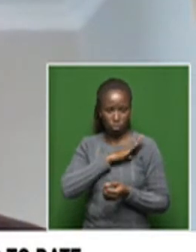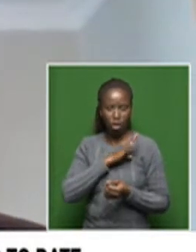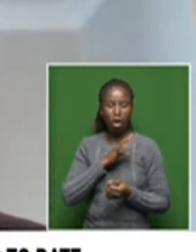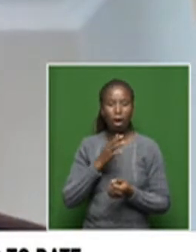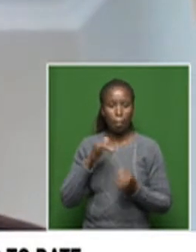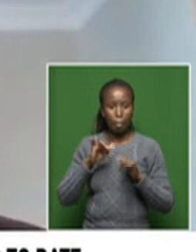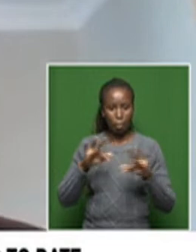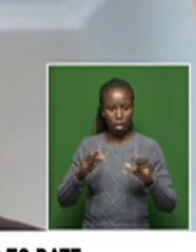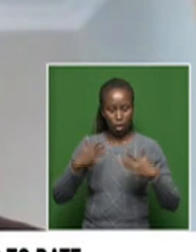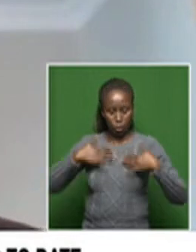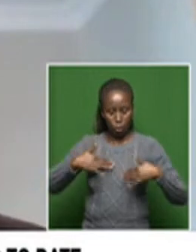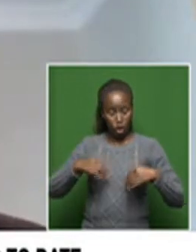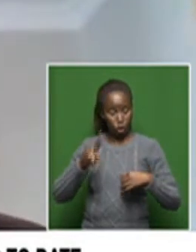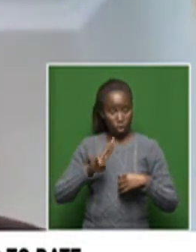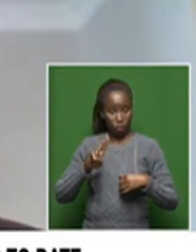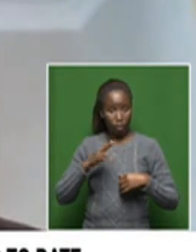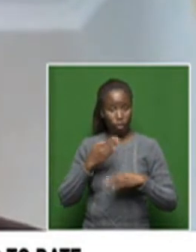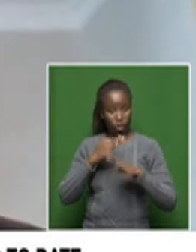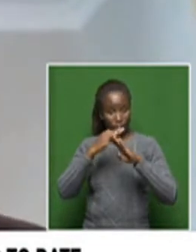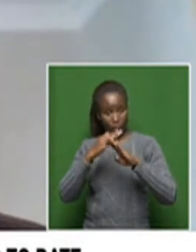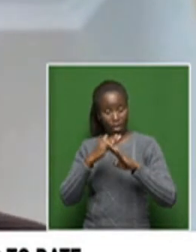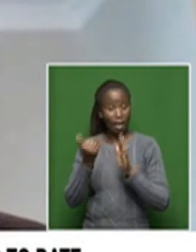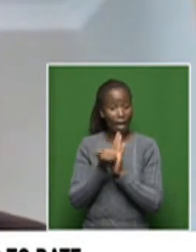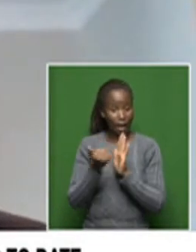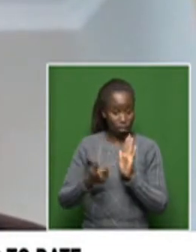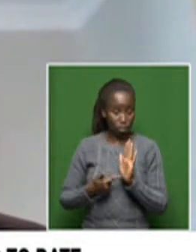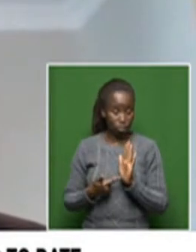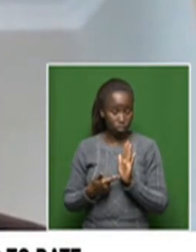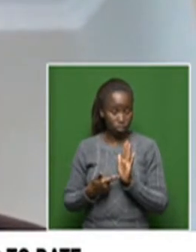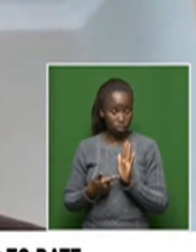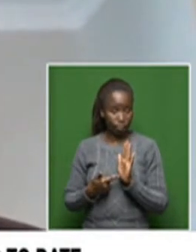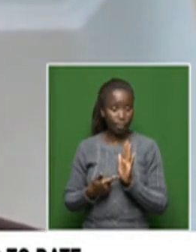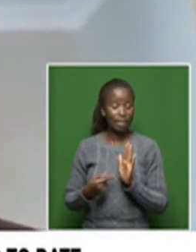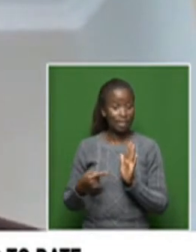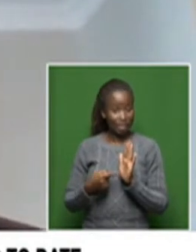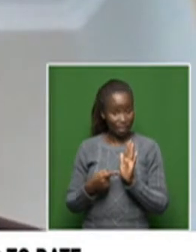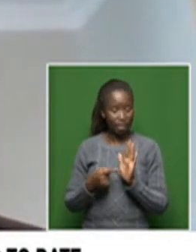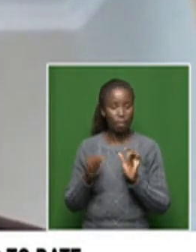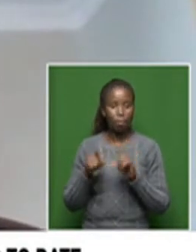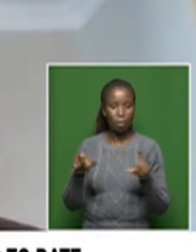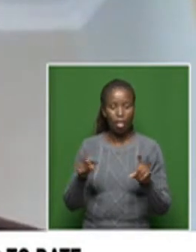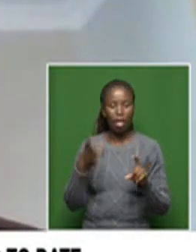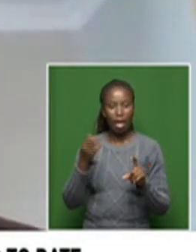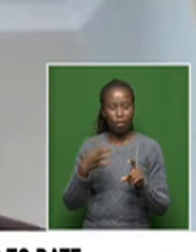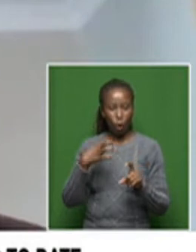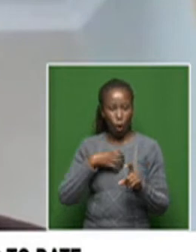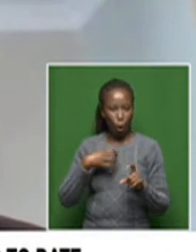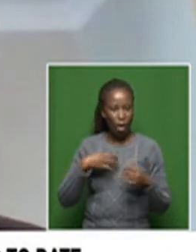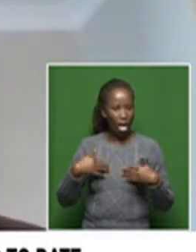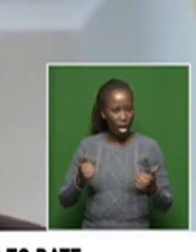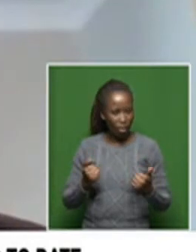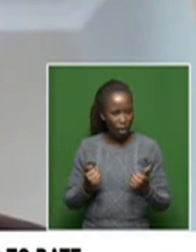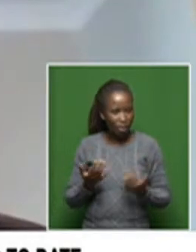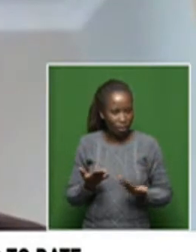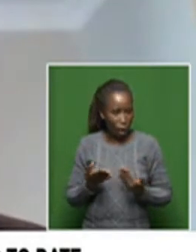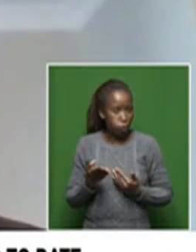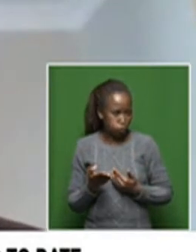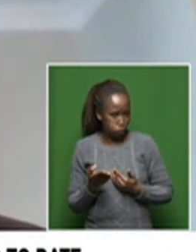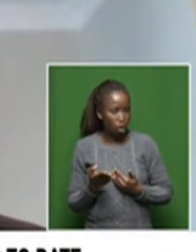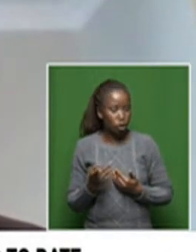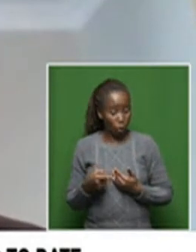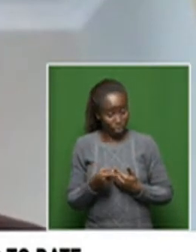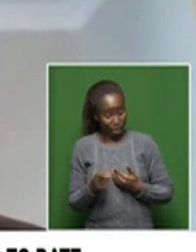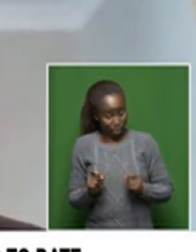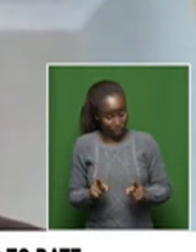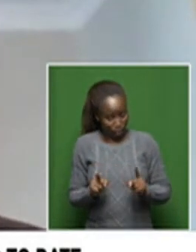members in terms of the Defence Act. And fortunately, the Defence Force has its own military health services, so they will be